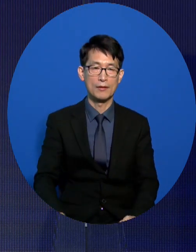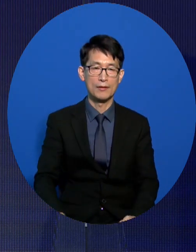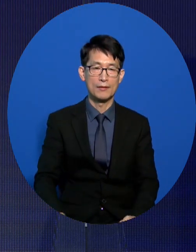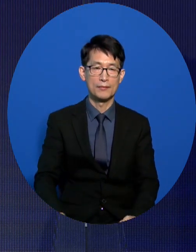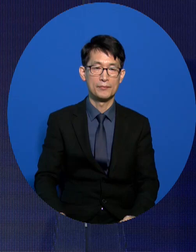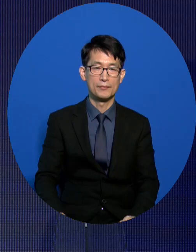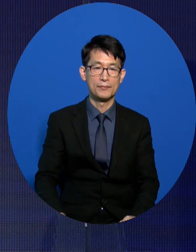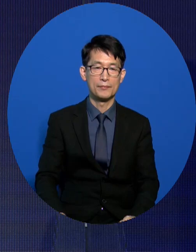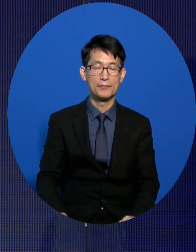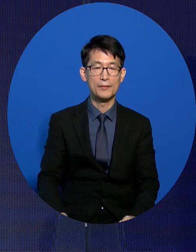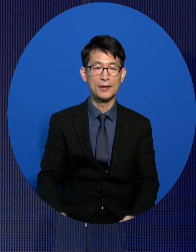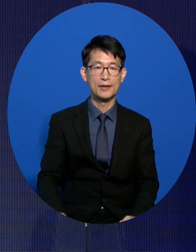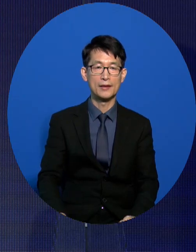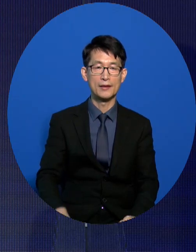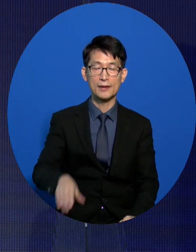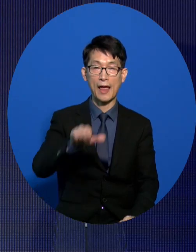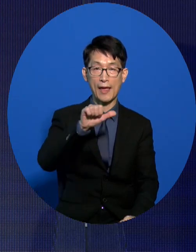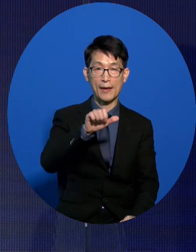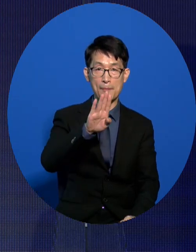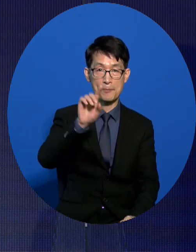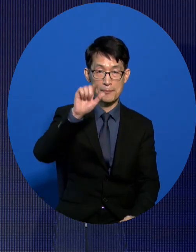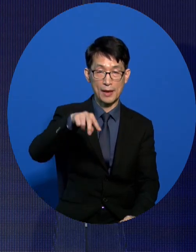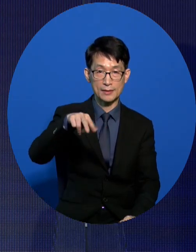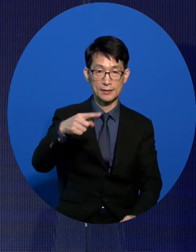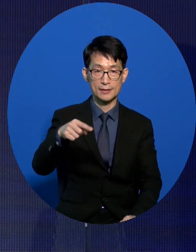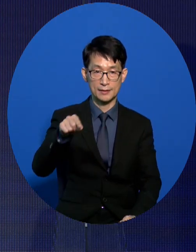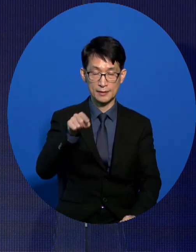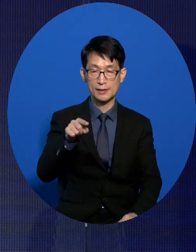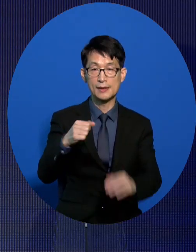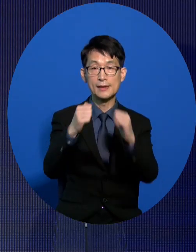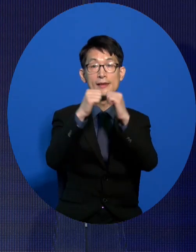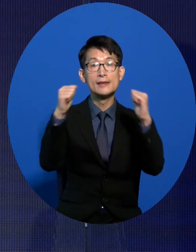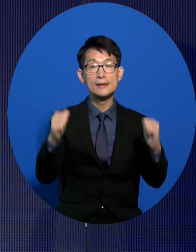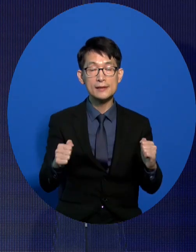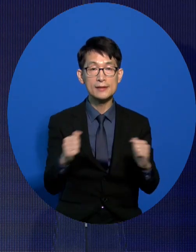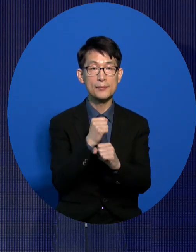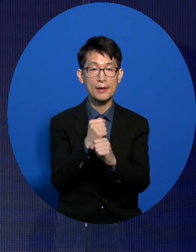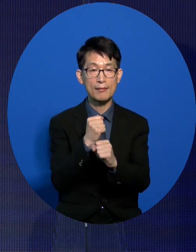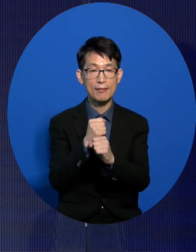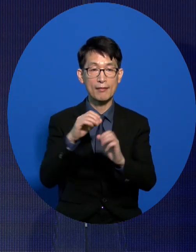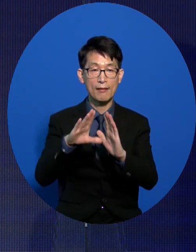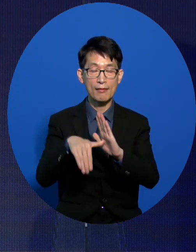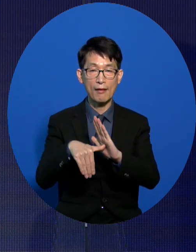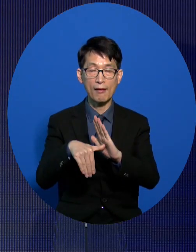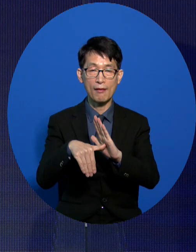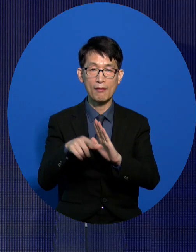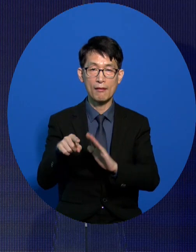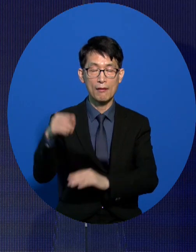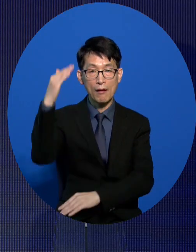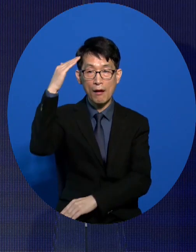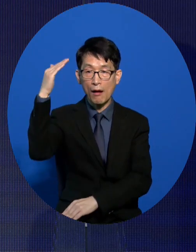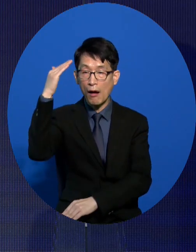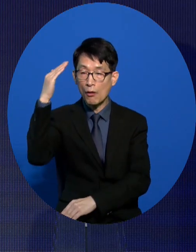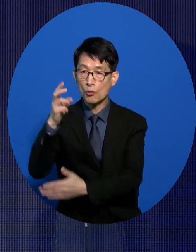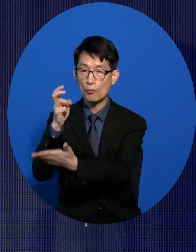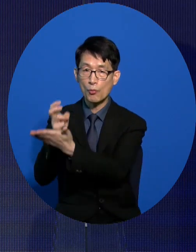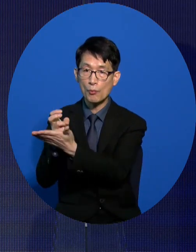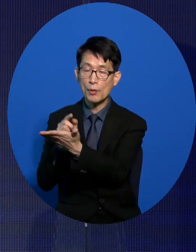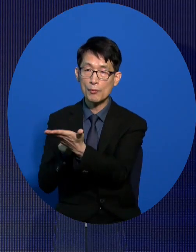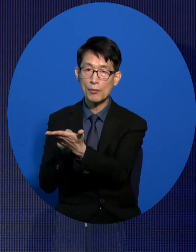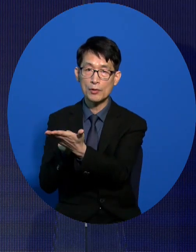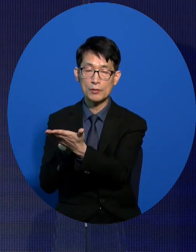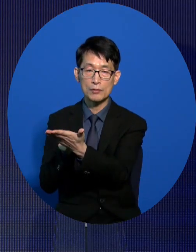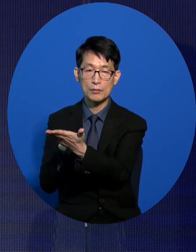do not crash while in operation. When implementing such ADAS systems, according